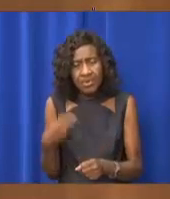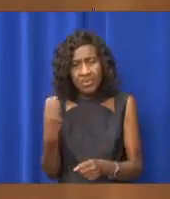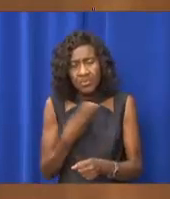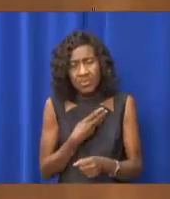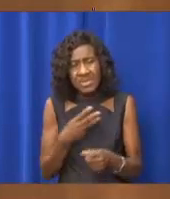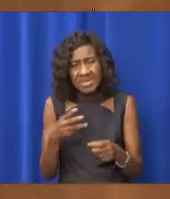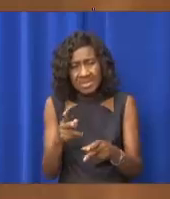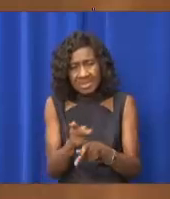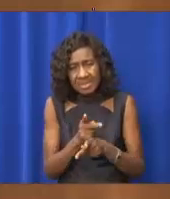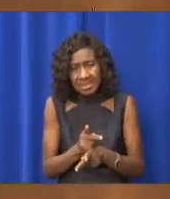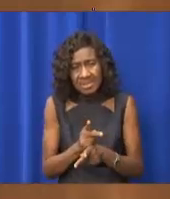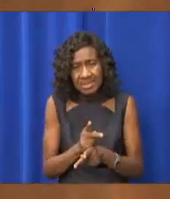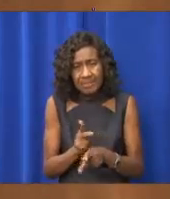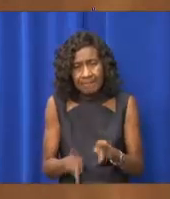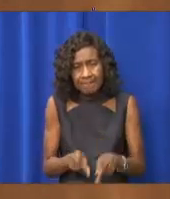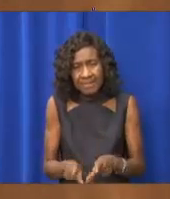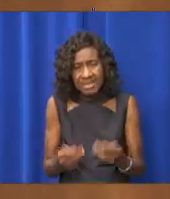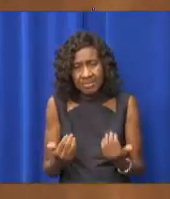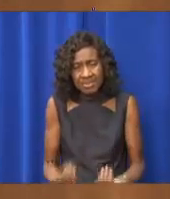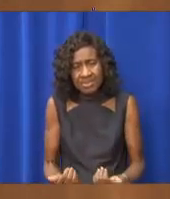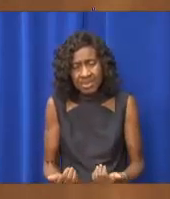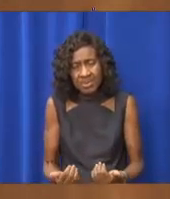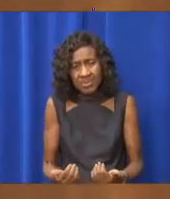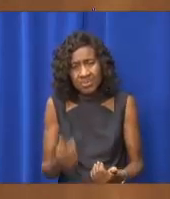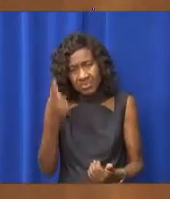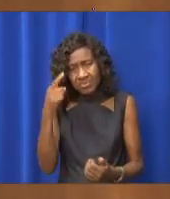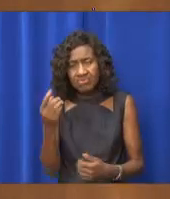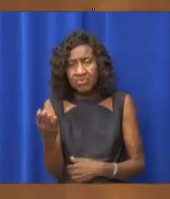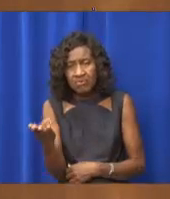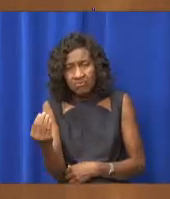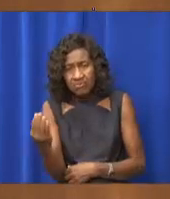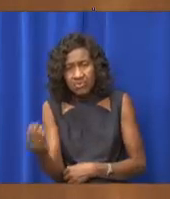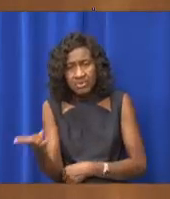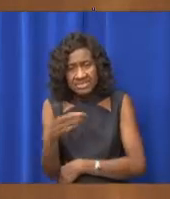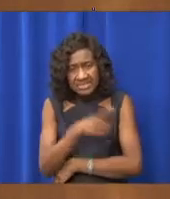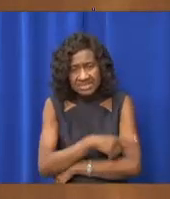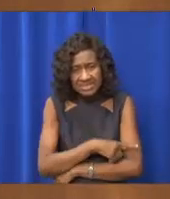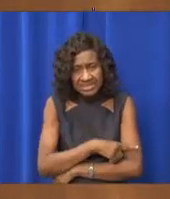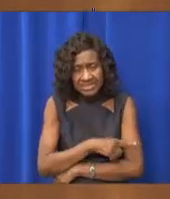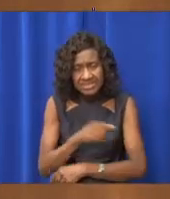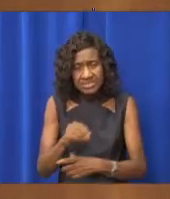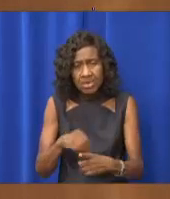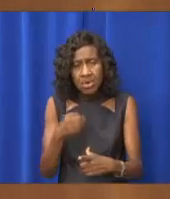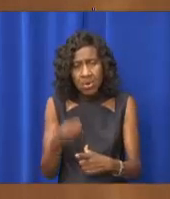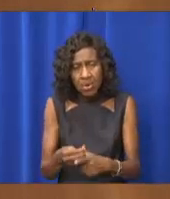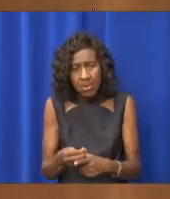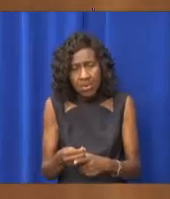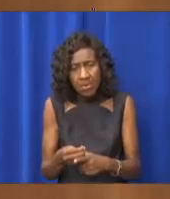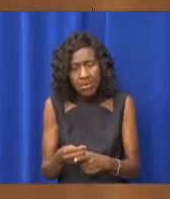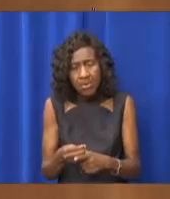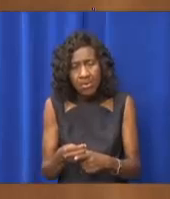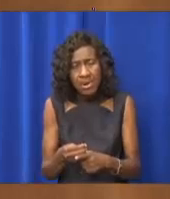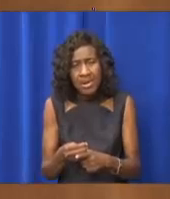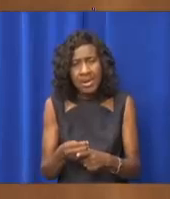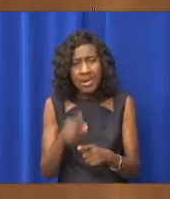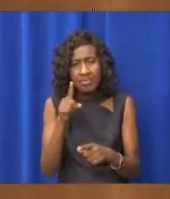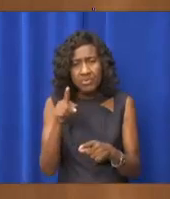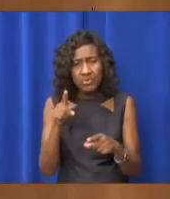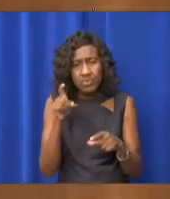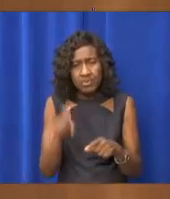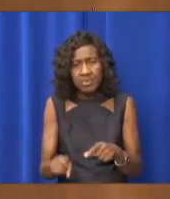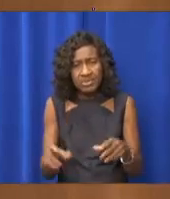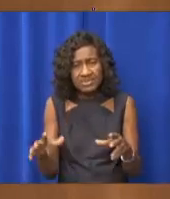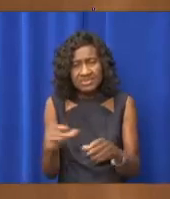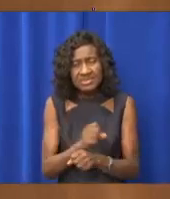14 or until they've got 2 negative tests. But there is some evidence to say that you're not actually shedding live virus. Virus cannot be cultured from